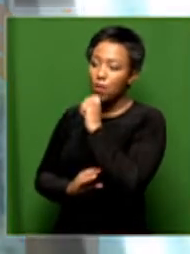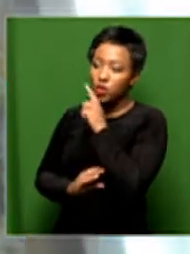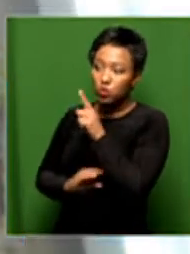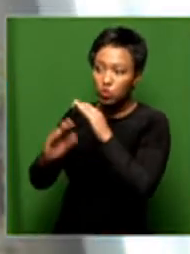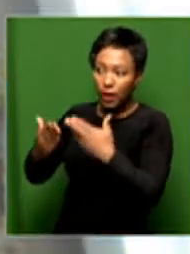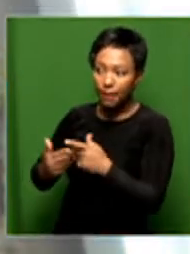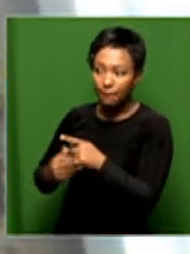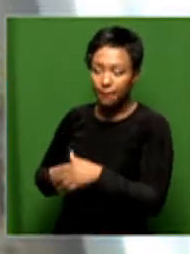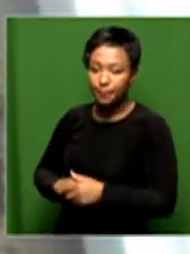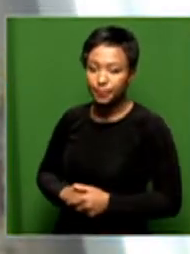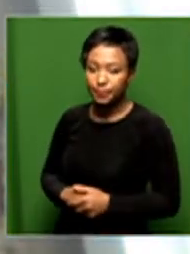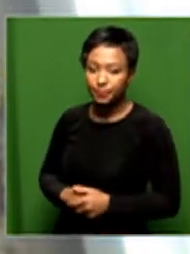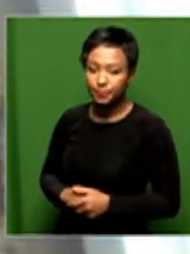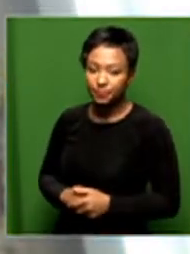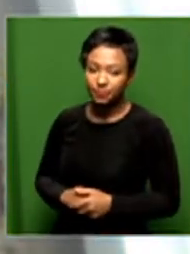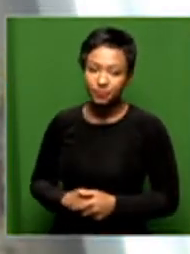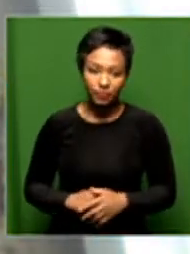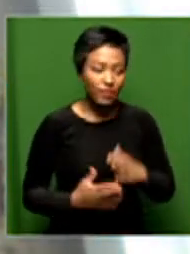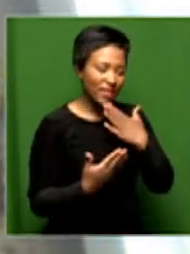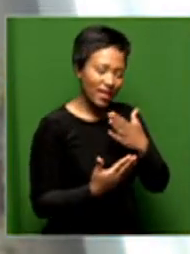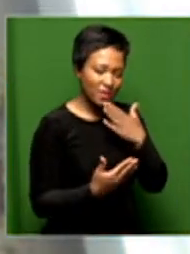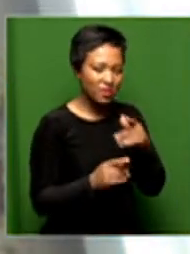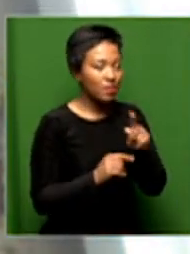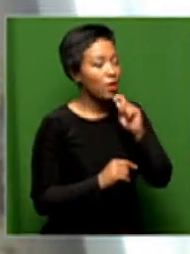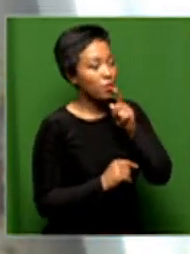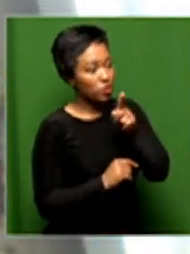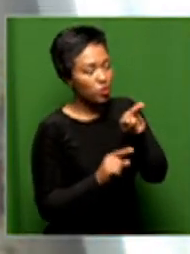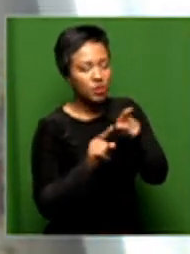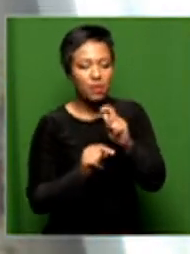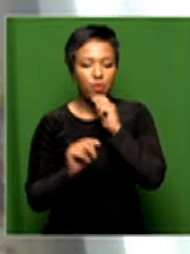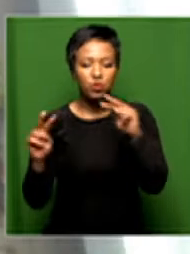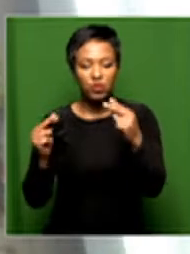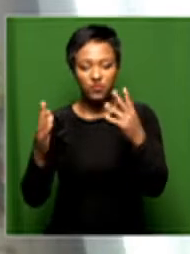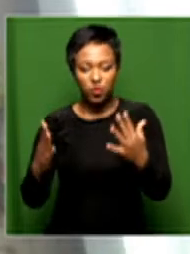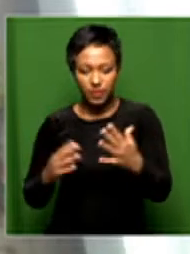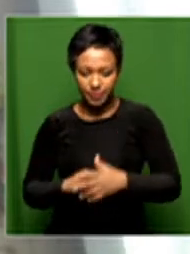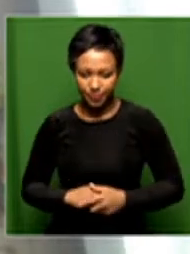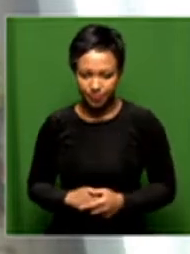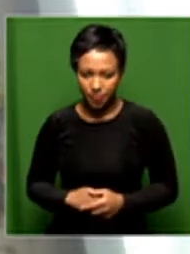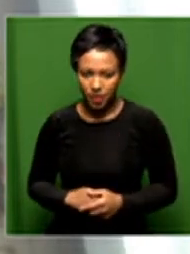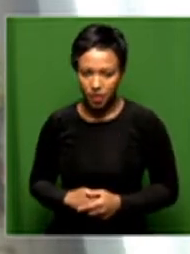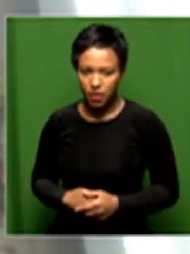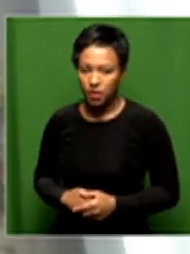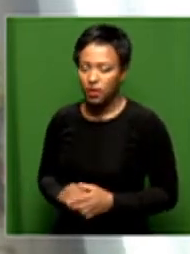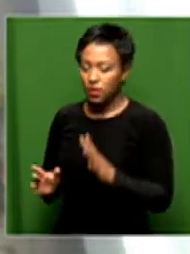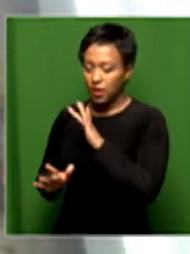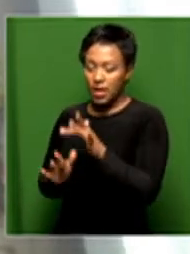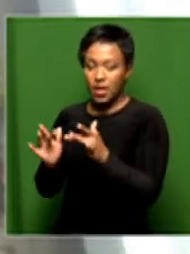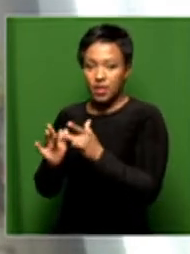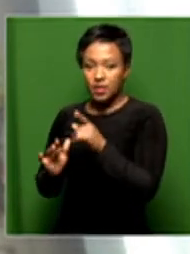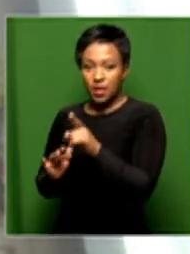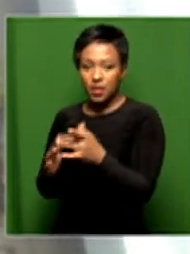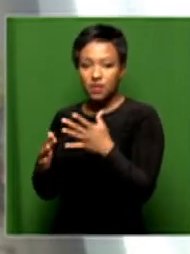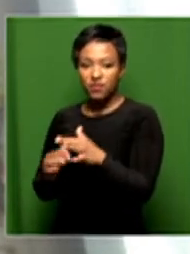Welcome. Thank you, and a very good morning to you and your viewers as well. Now, internet connectivity, first and